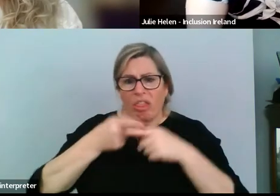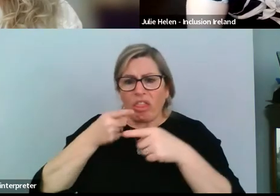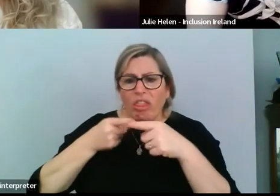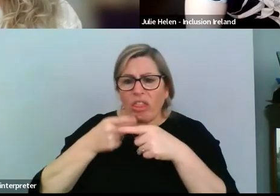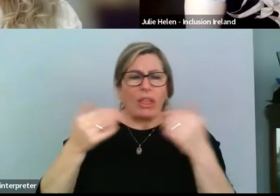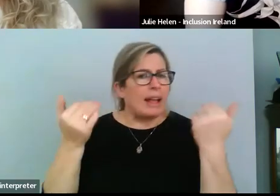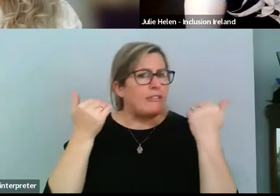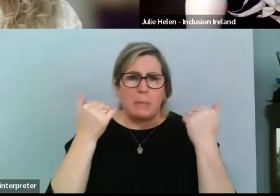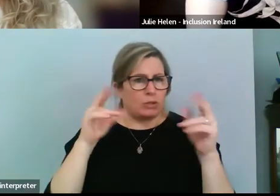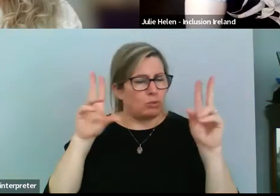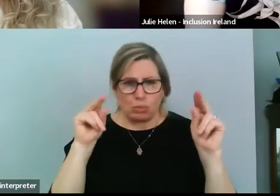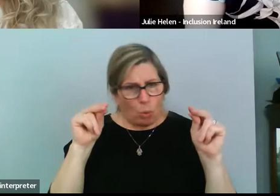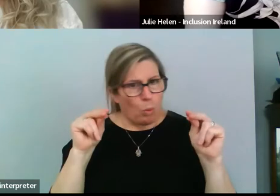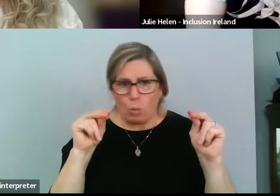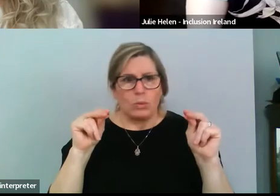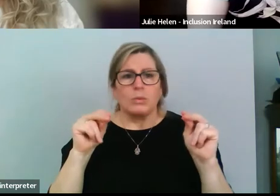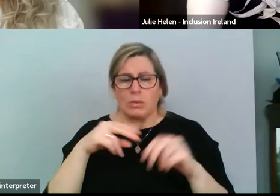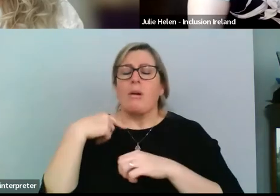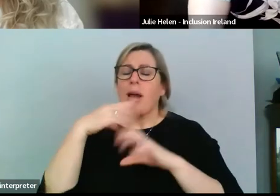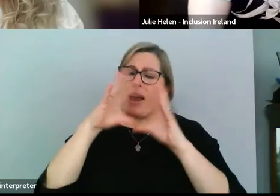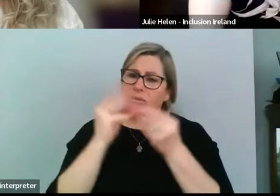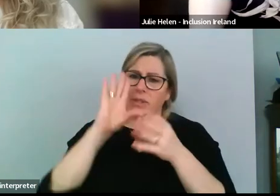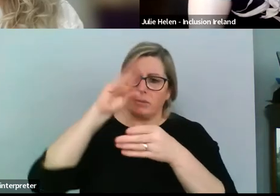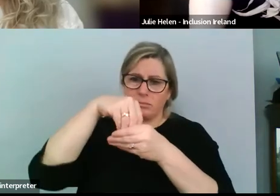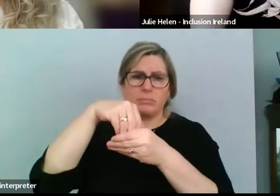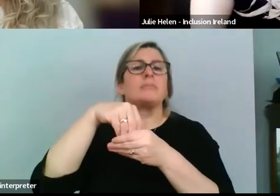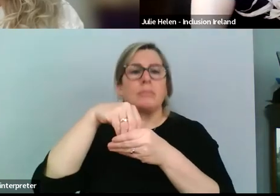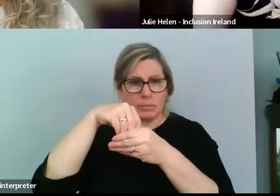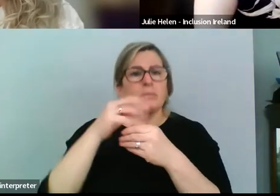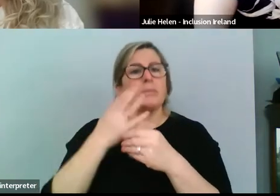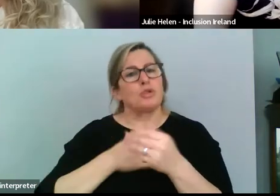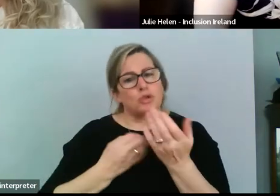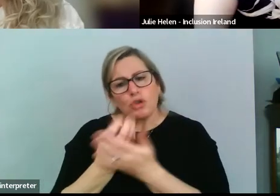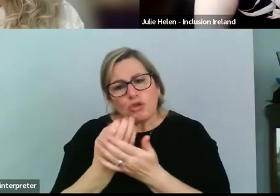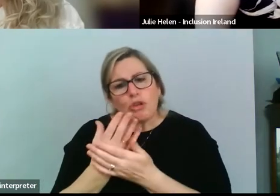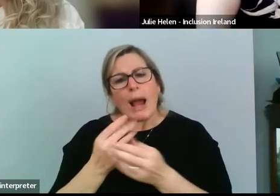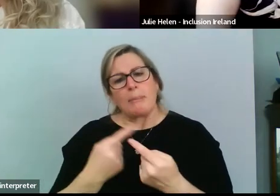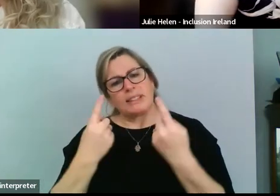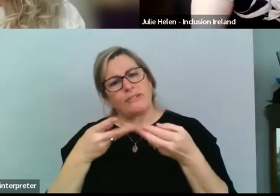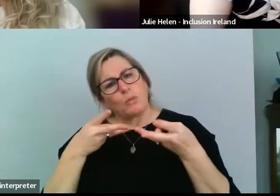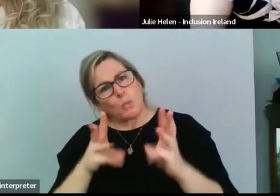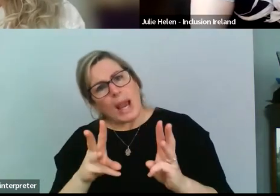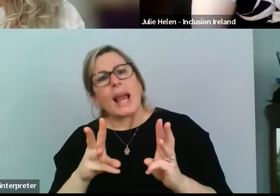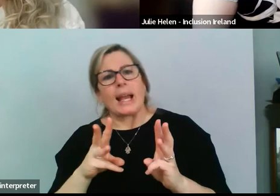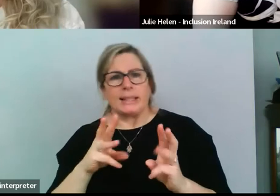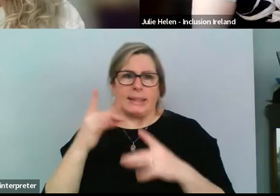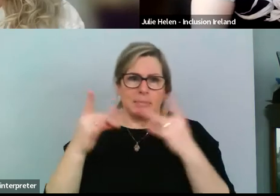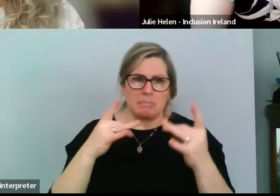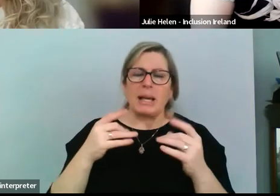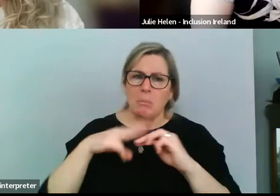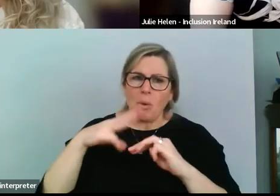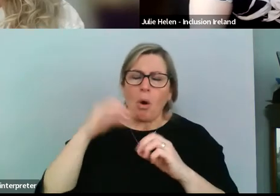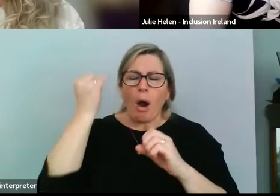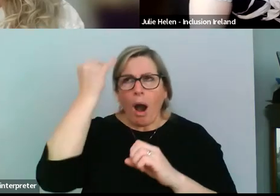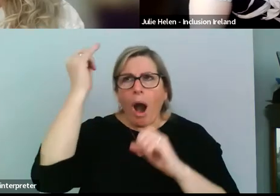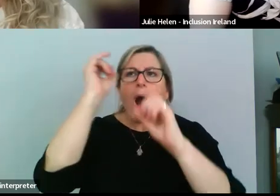mean that there is information that's absent. It's just described in a slightly different way to aid